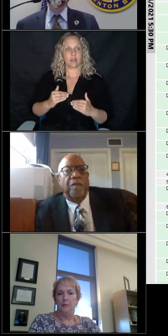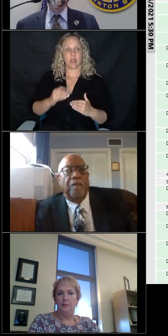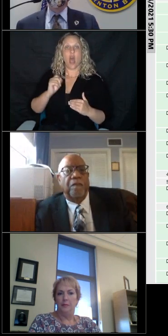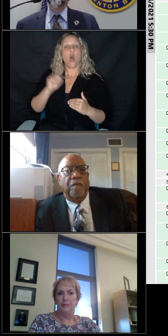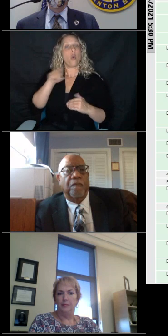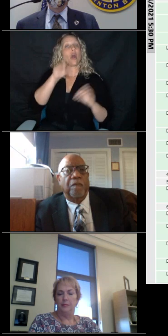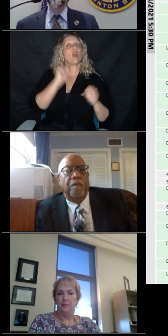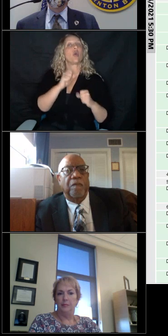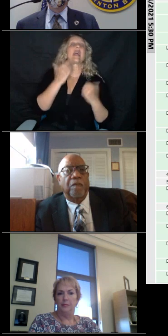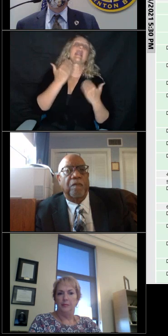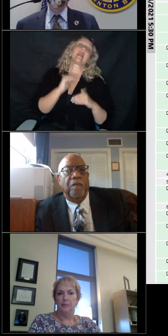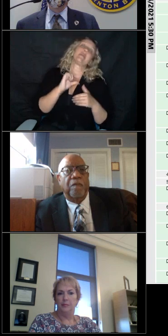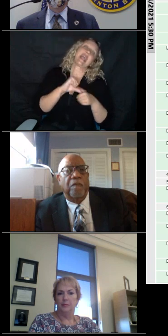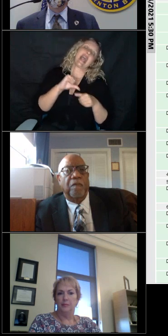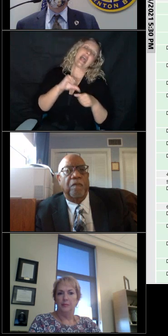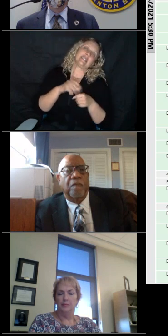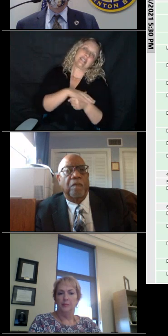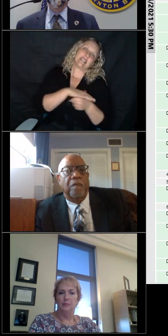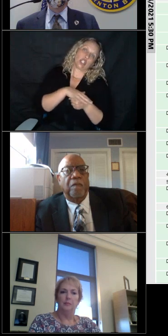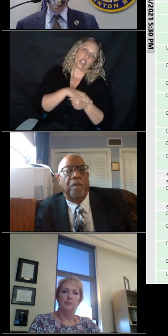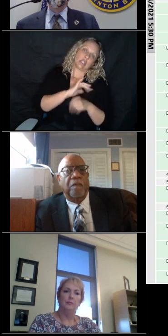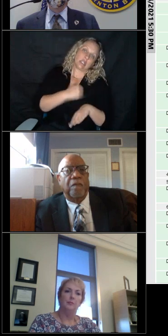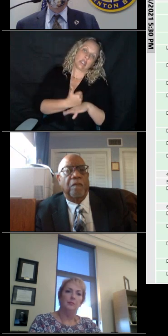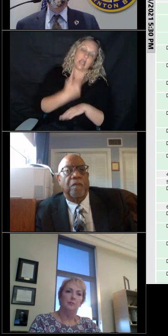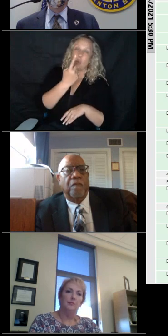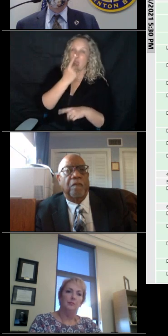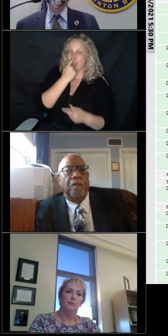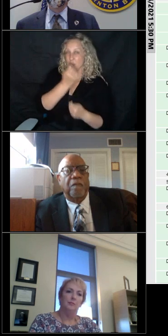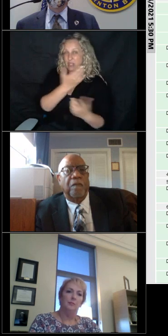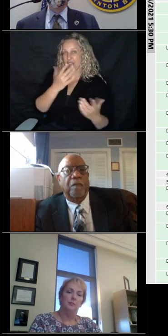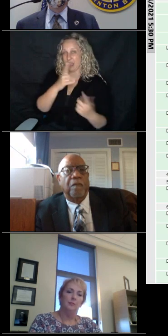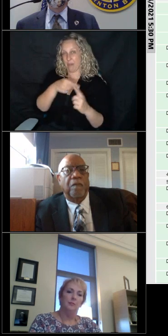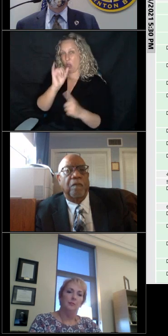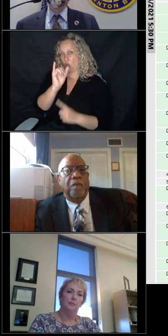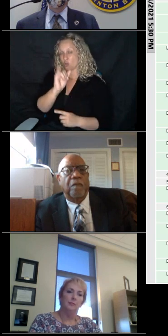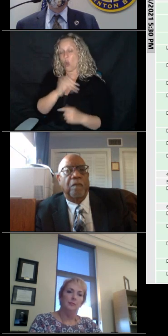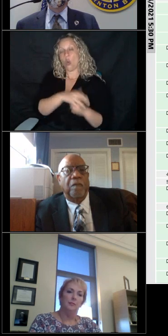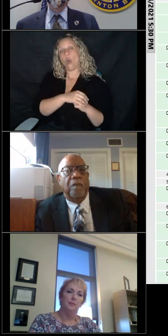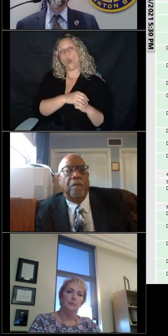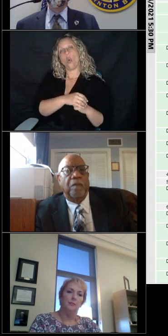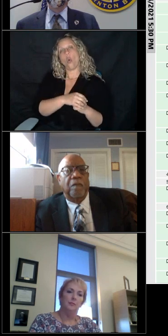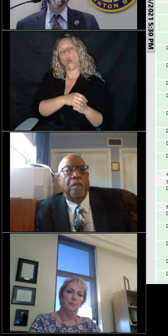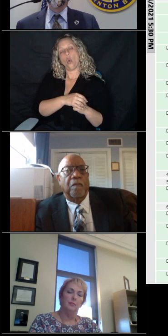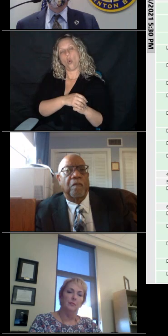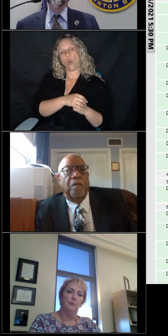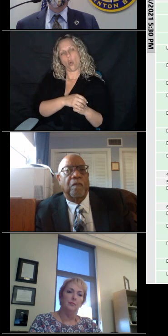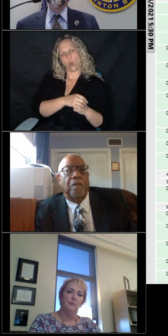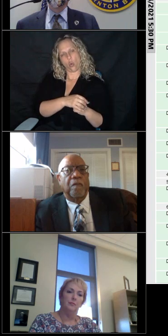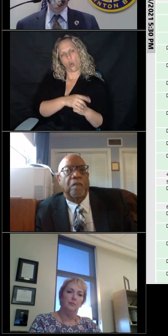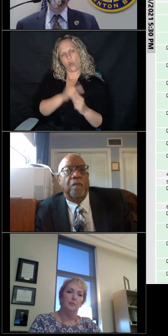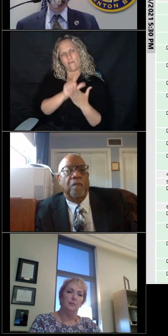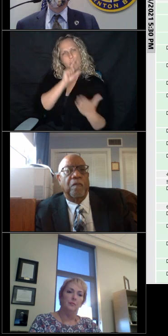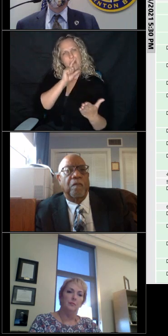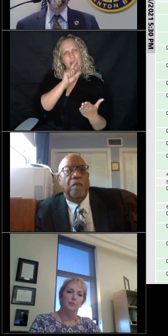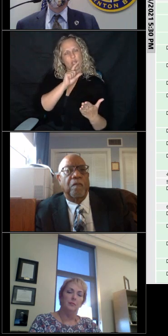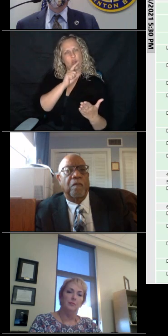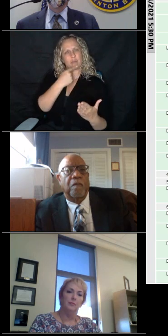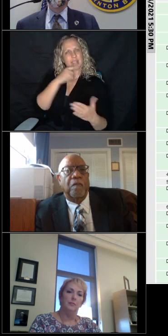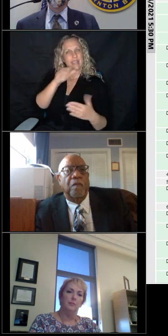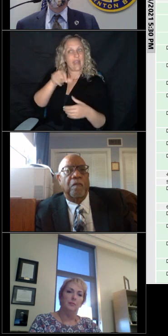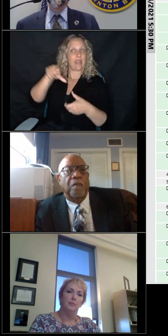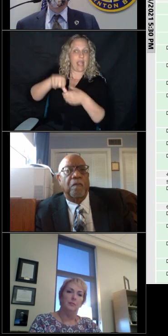you can limit gas stations. And one of the interesting things about it also is I think they're forbidding you from saying that the